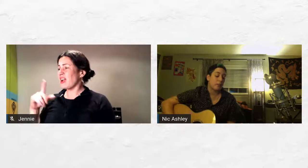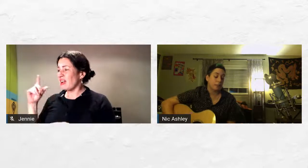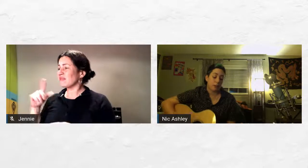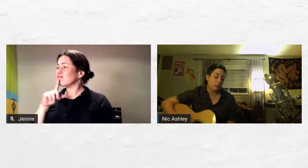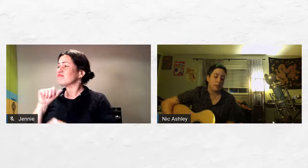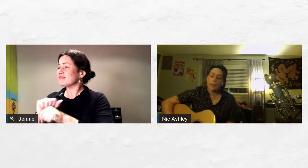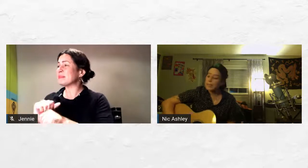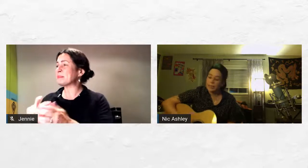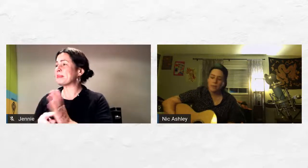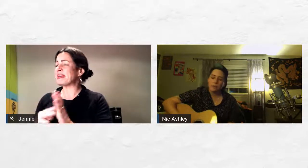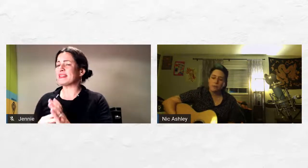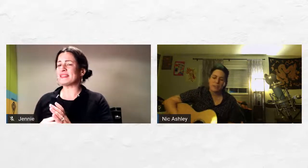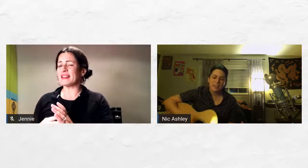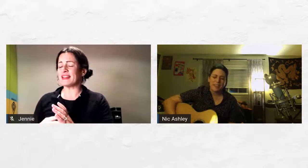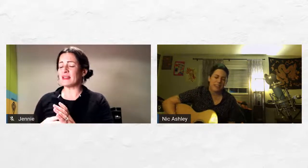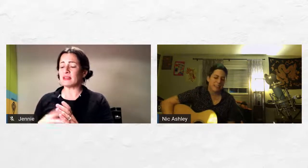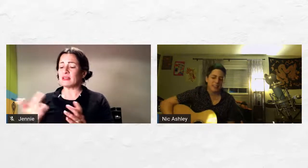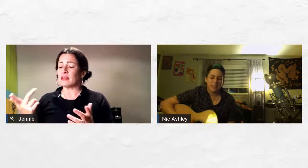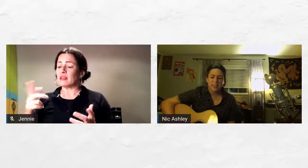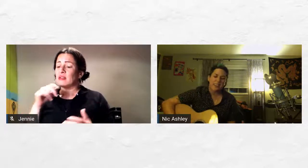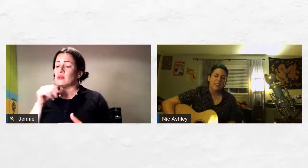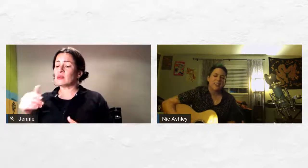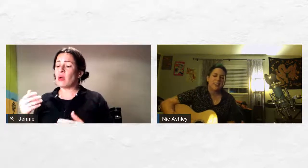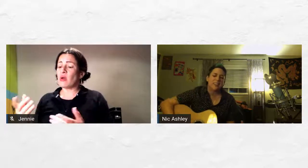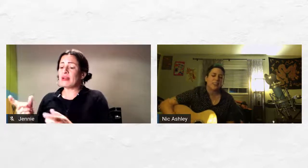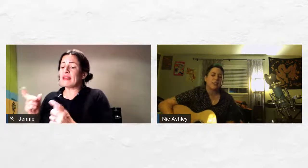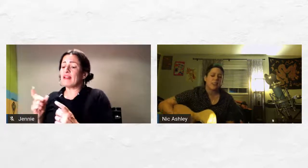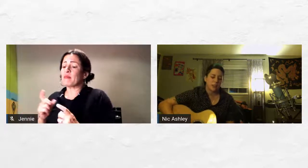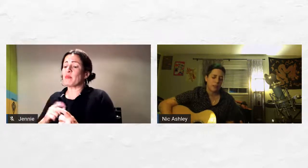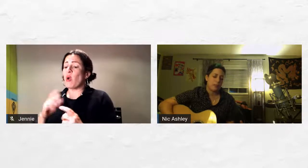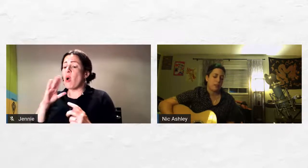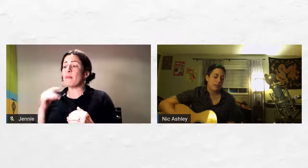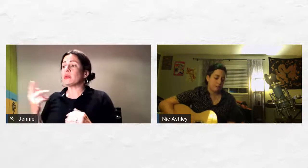me that we can be.